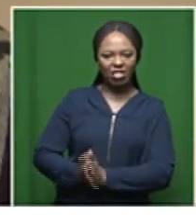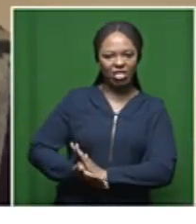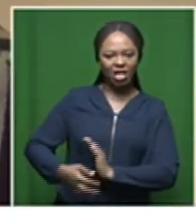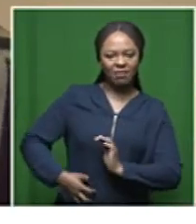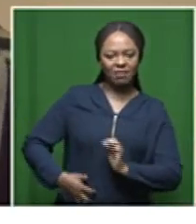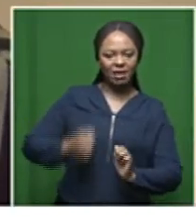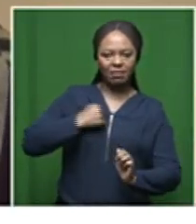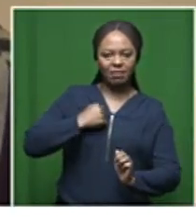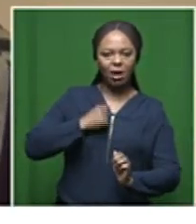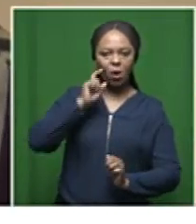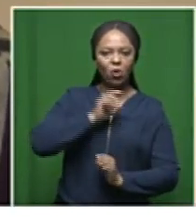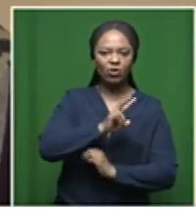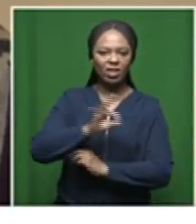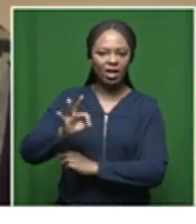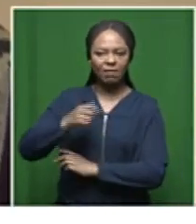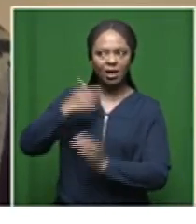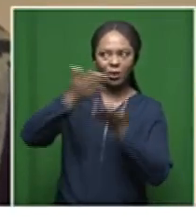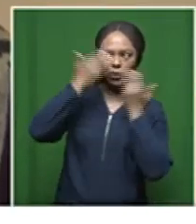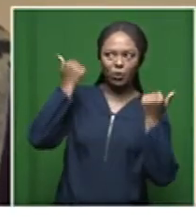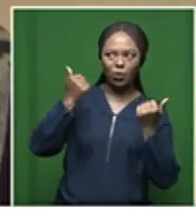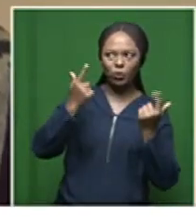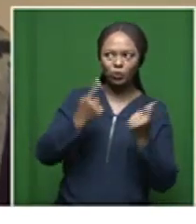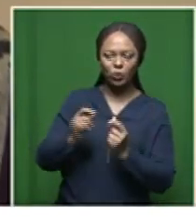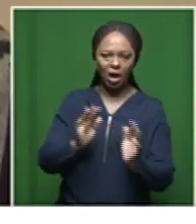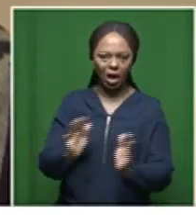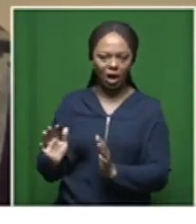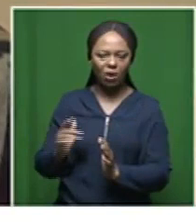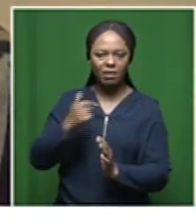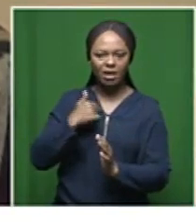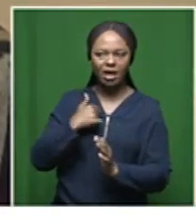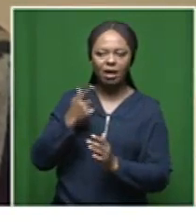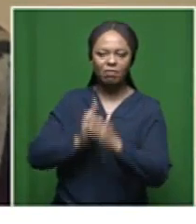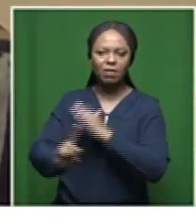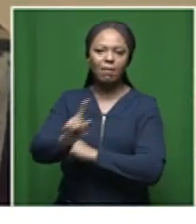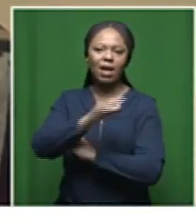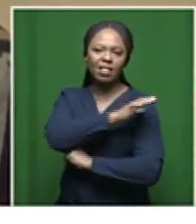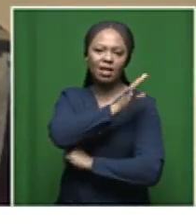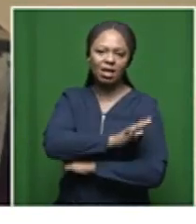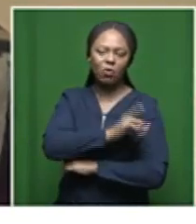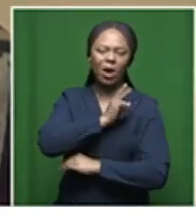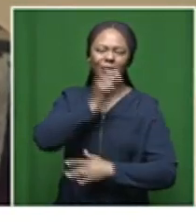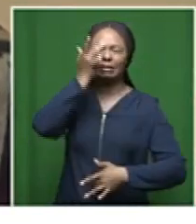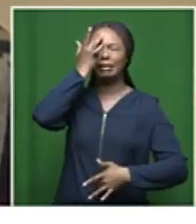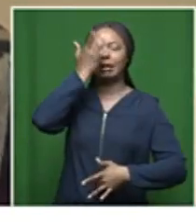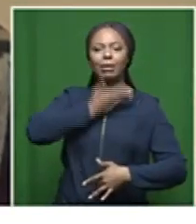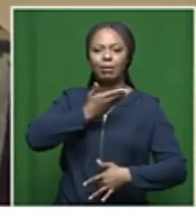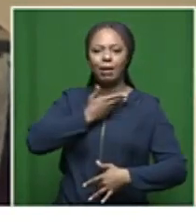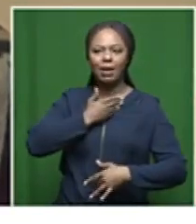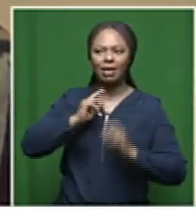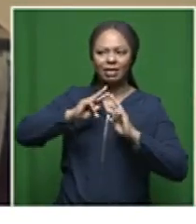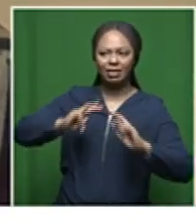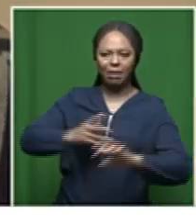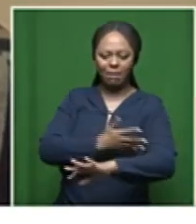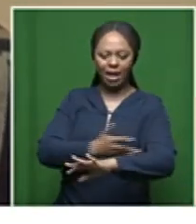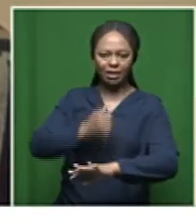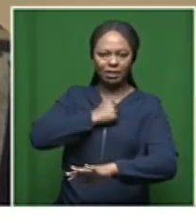and I went to the local clinic. They checked me, they checked my blood pressure because I was sick at that time, and they found out that my blood pressure was extremely